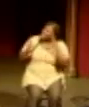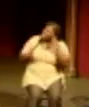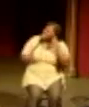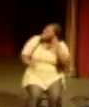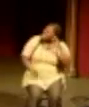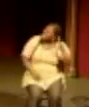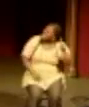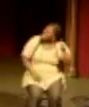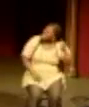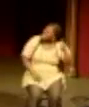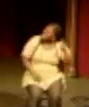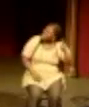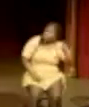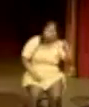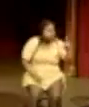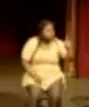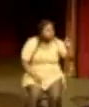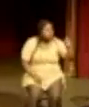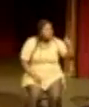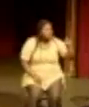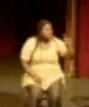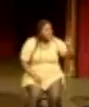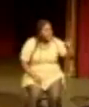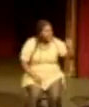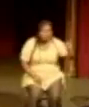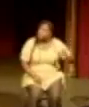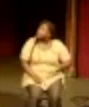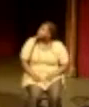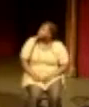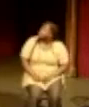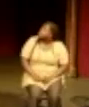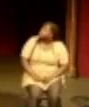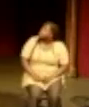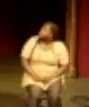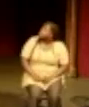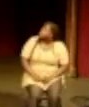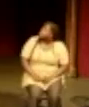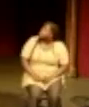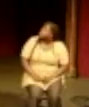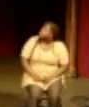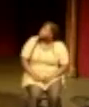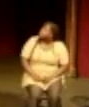Cintley Rodriguez. The next one was